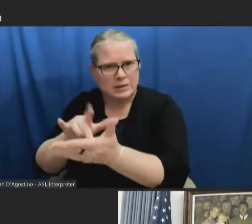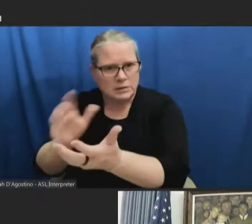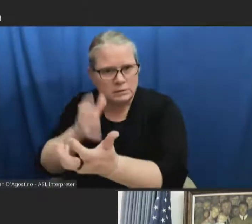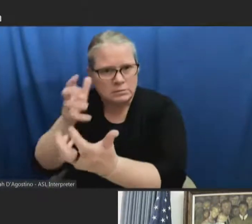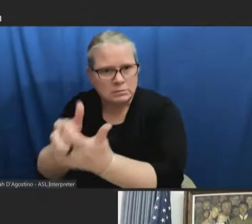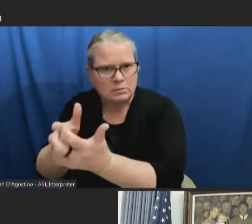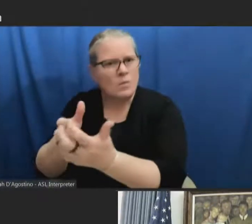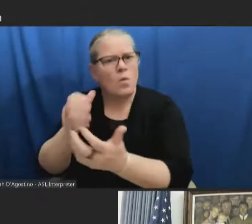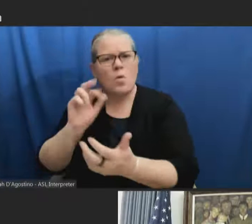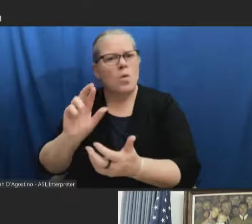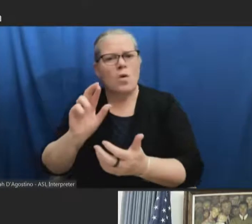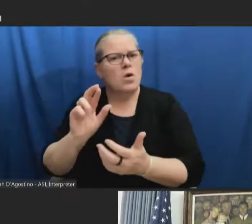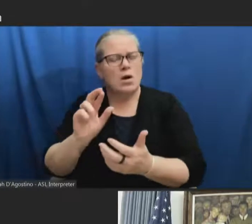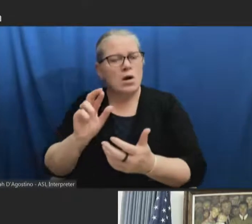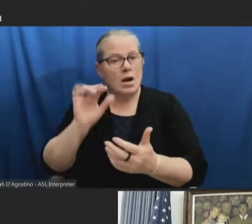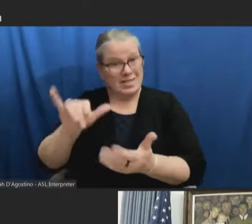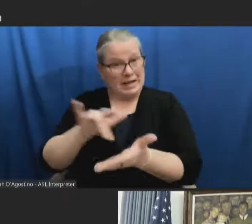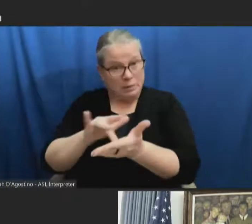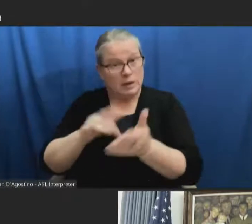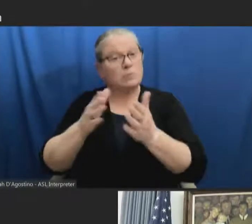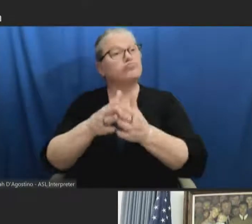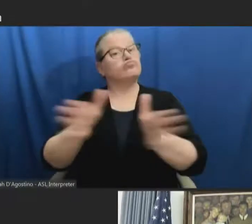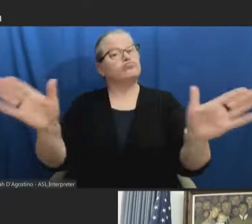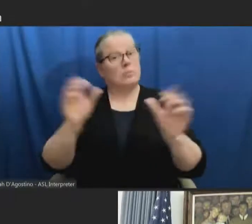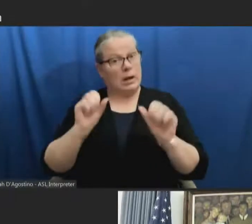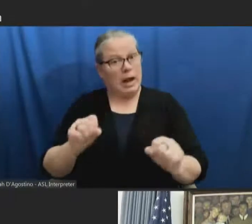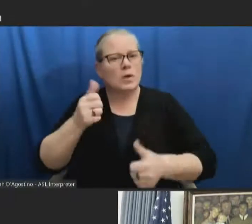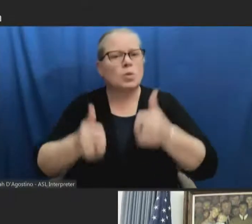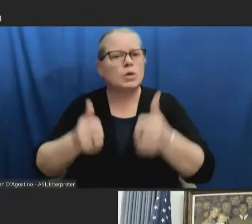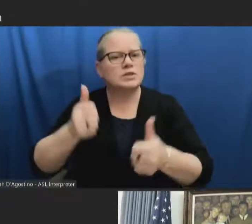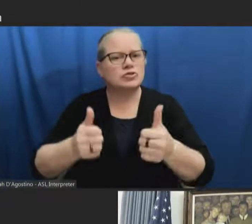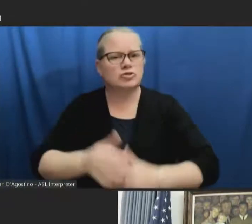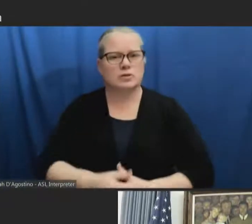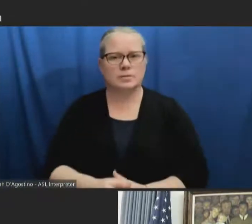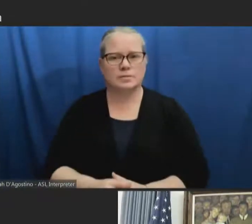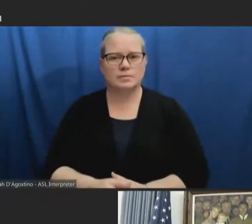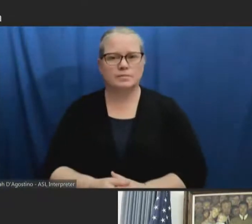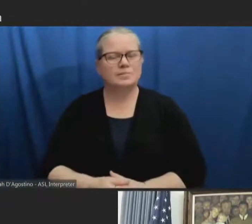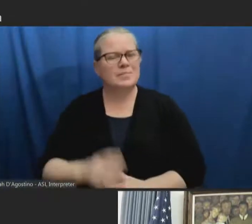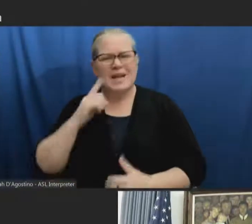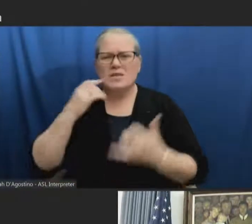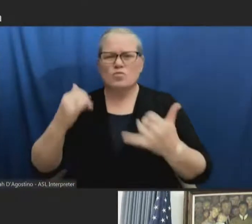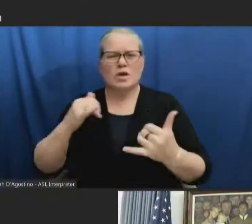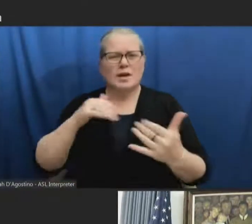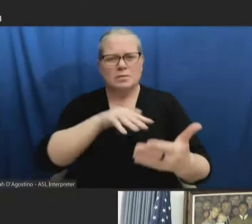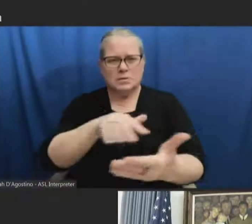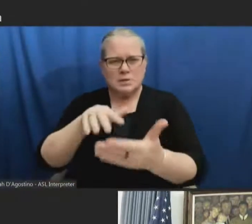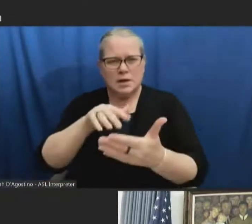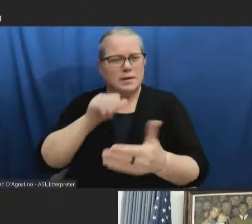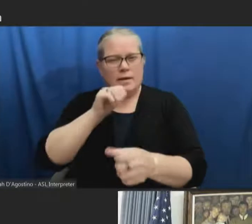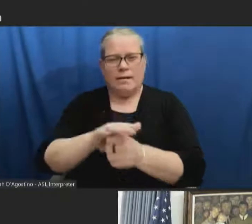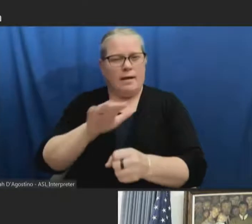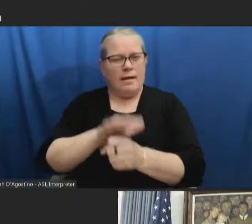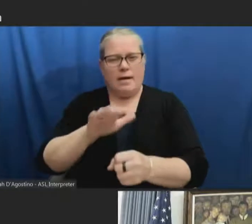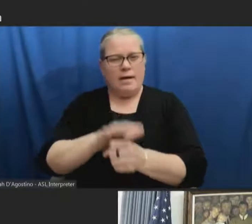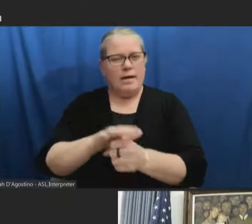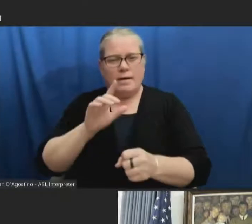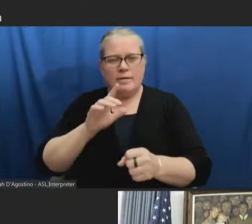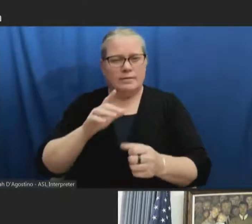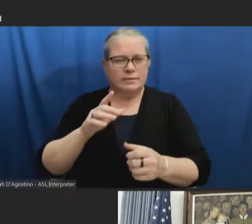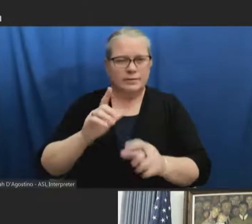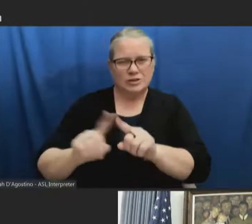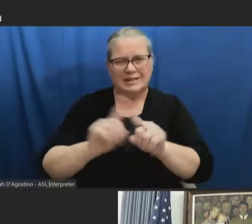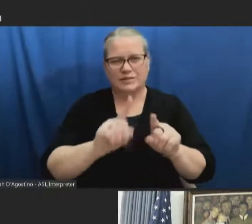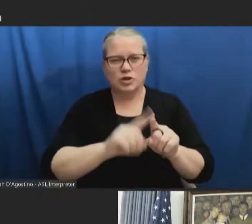drug? Yeah, I don't think we have good data to look at different outcomes with the drugs in different